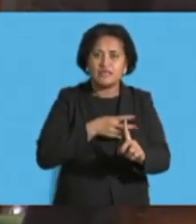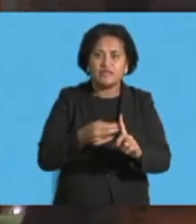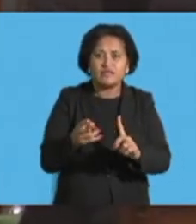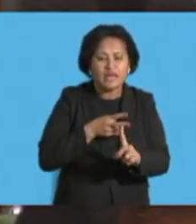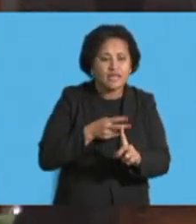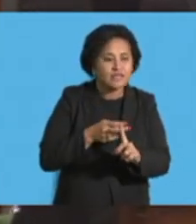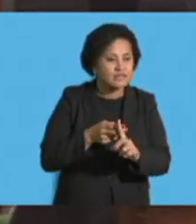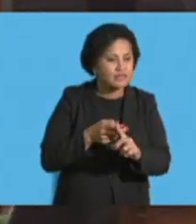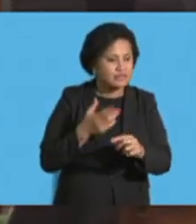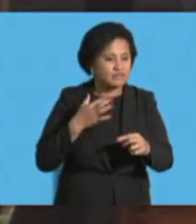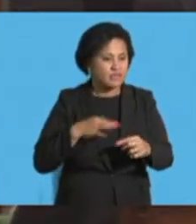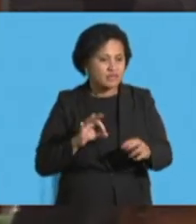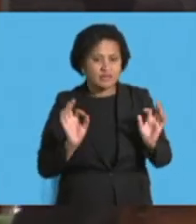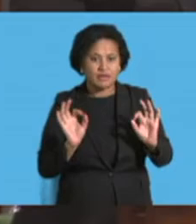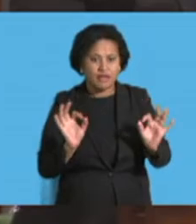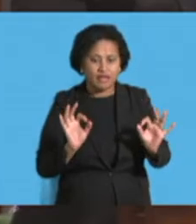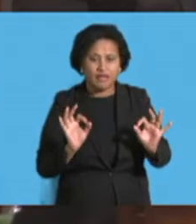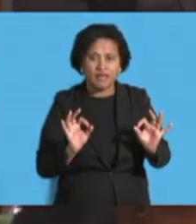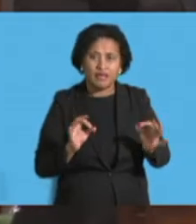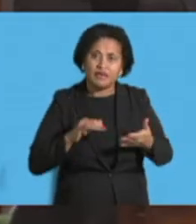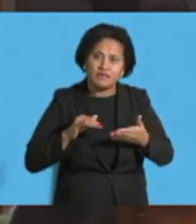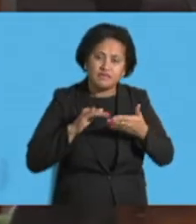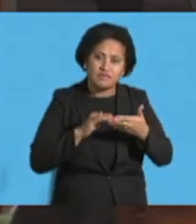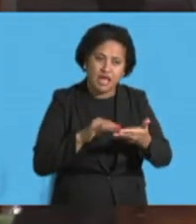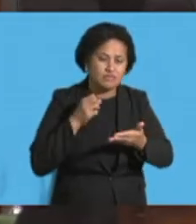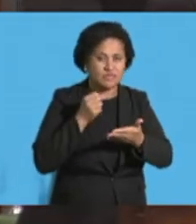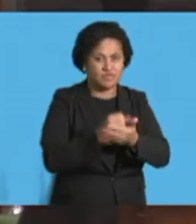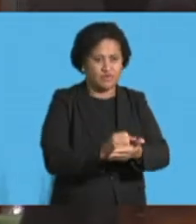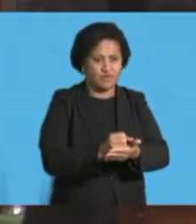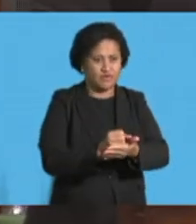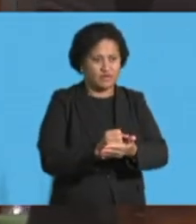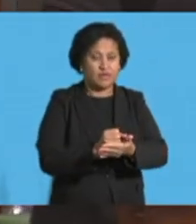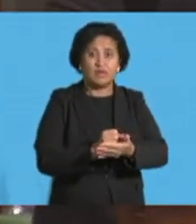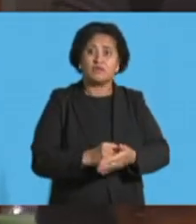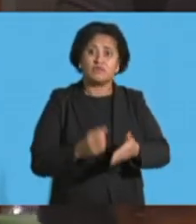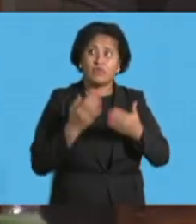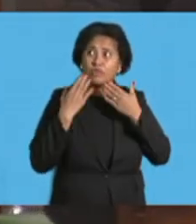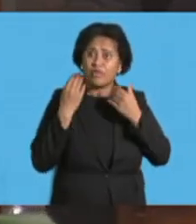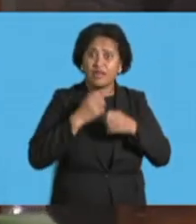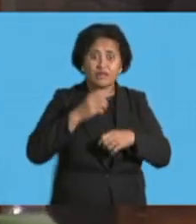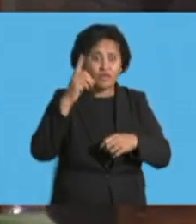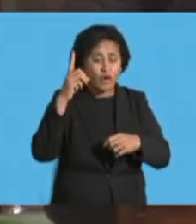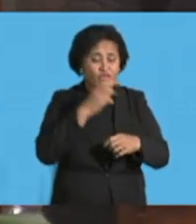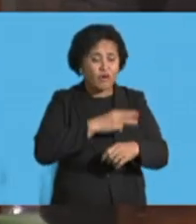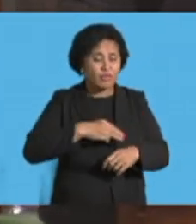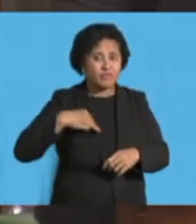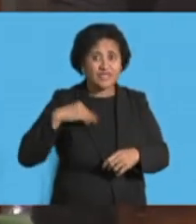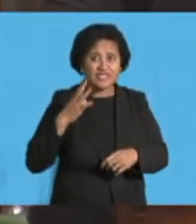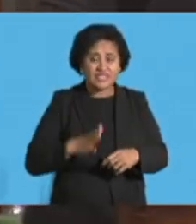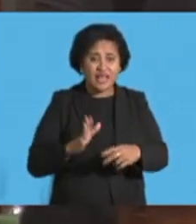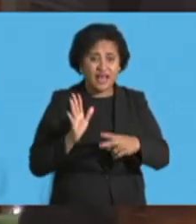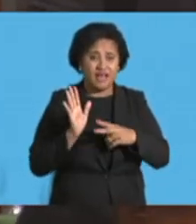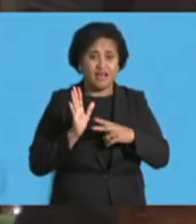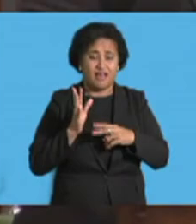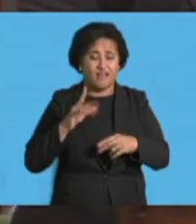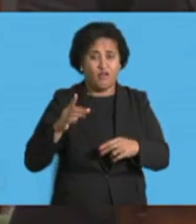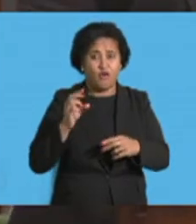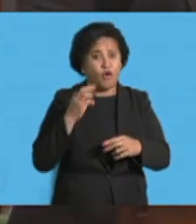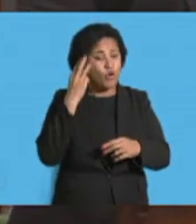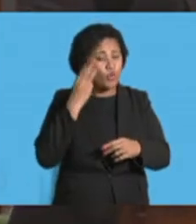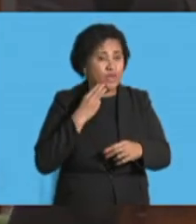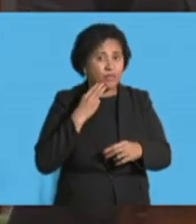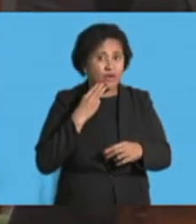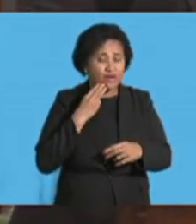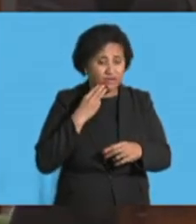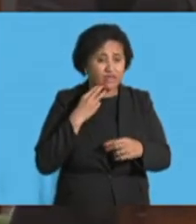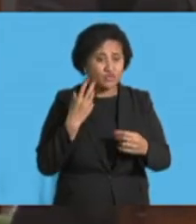any financial means of survival, should they do so. I thank Honourable Minister Vuniwanga for lobbying for an allocation that will meet this need of